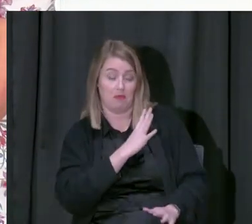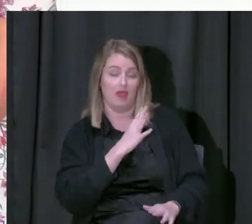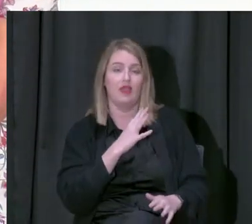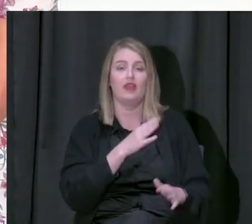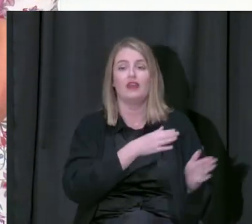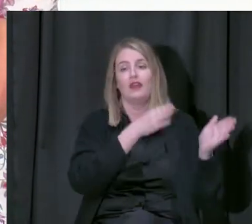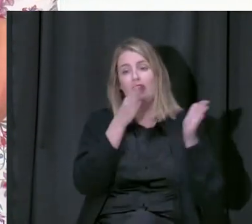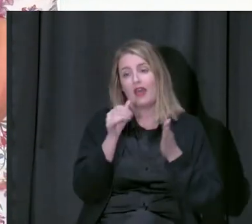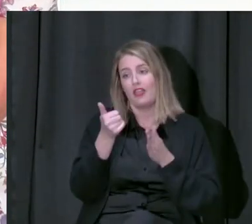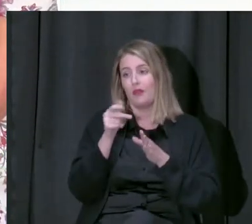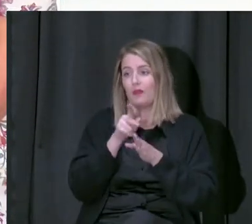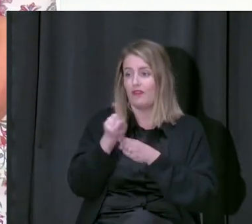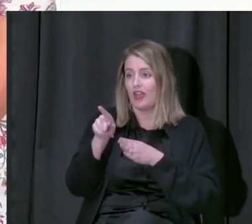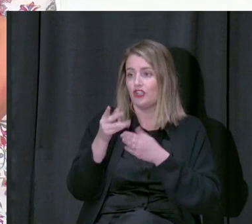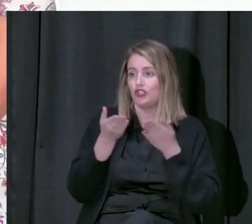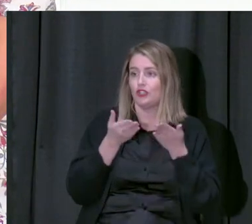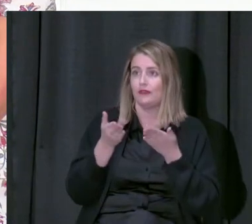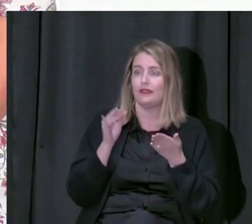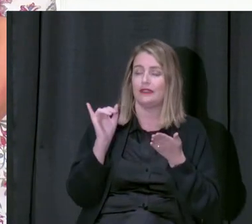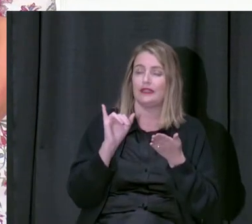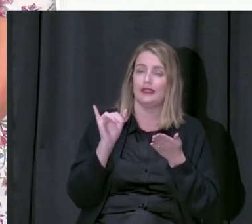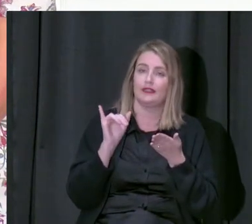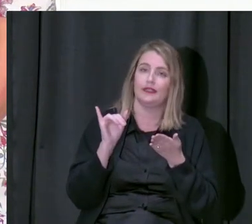about professional services, those that,